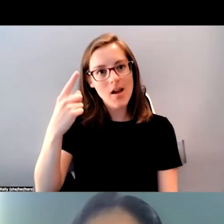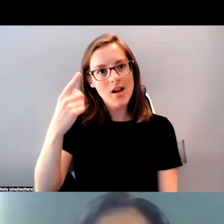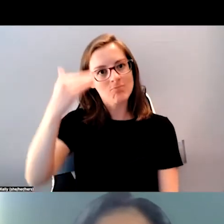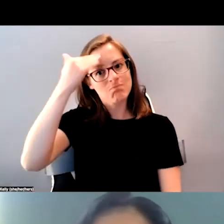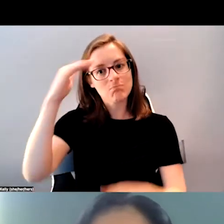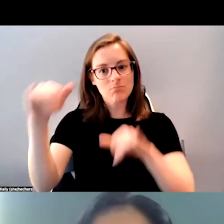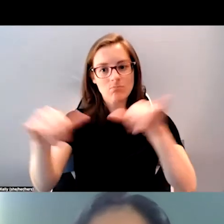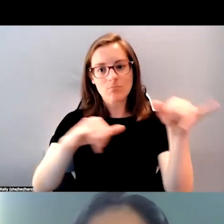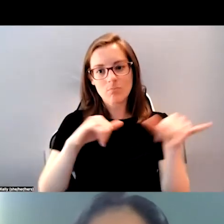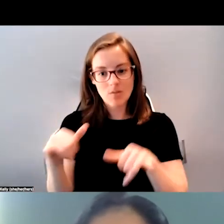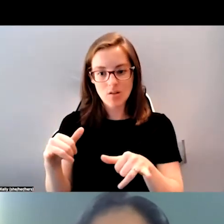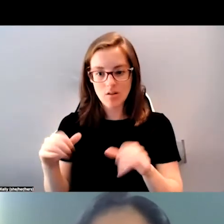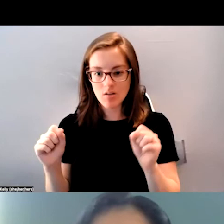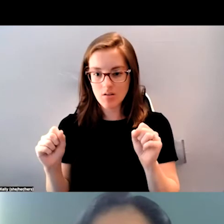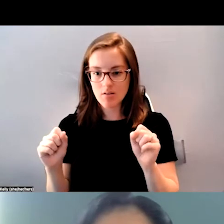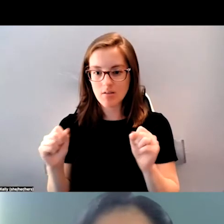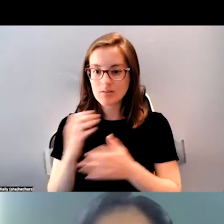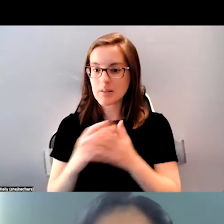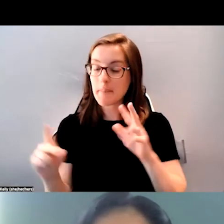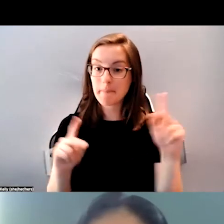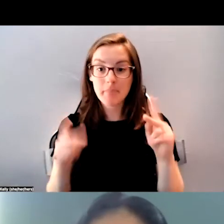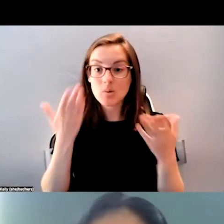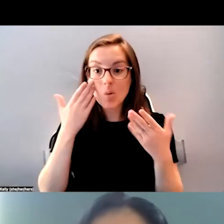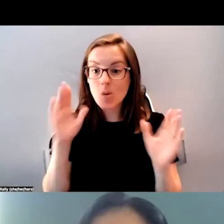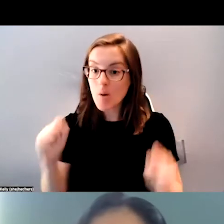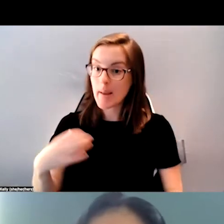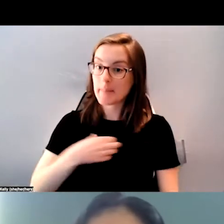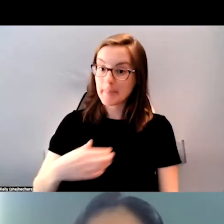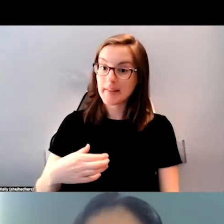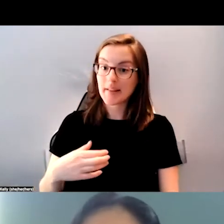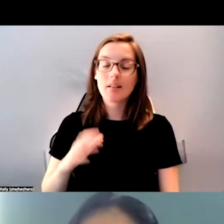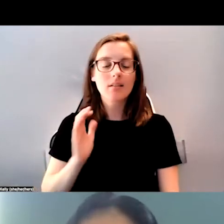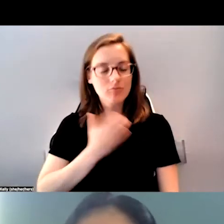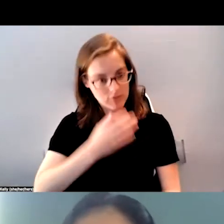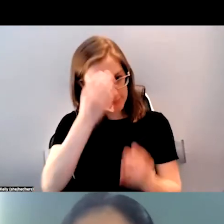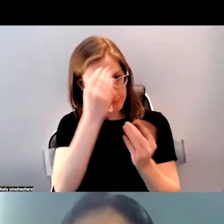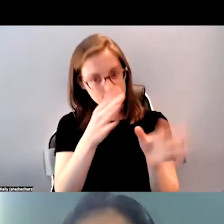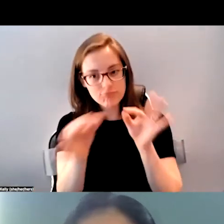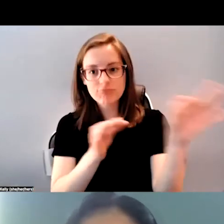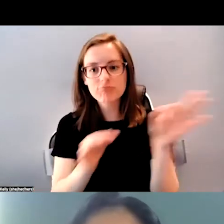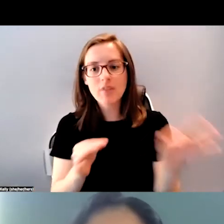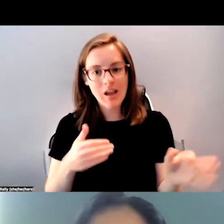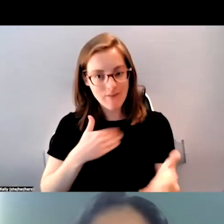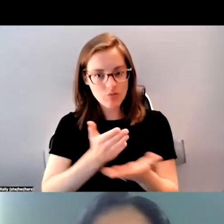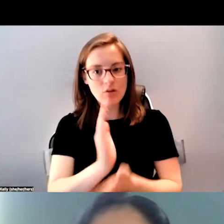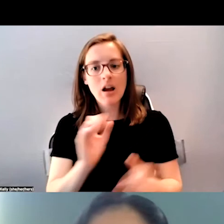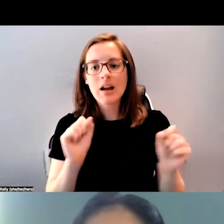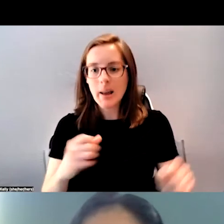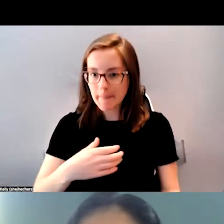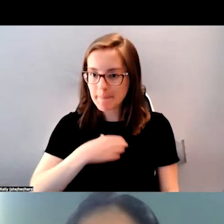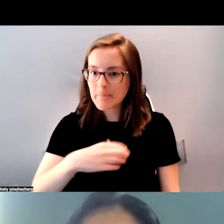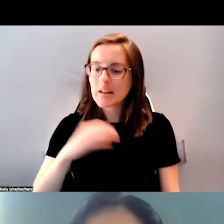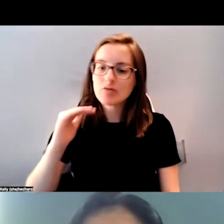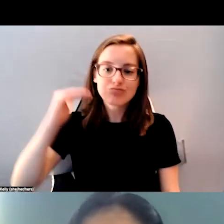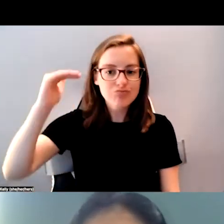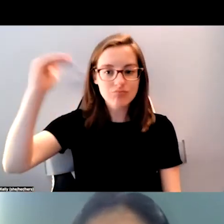to ask Mass Health to reconsider that decision. So we help people know about their rights to appeal, as well as other